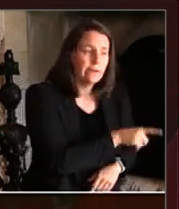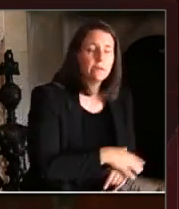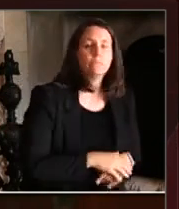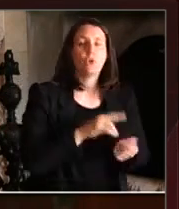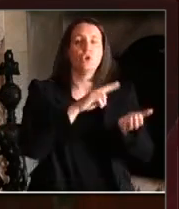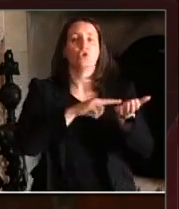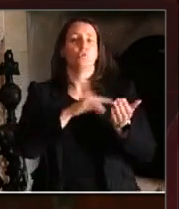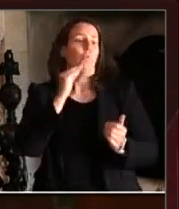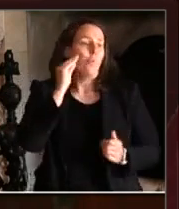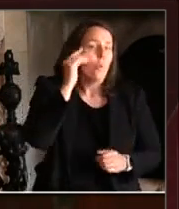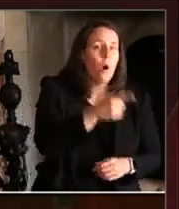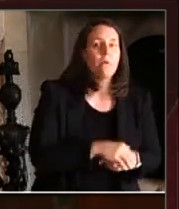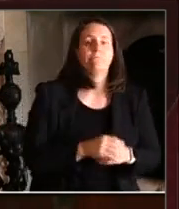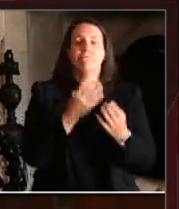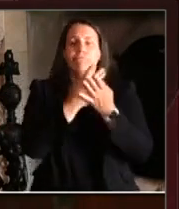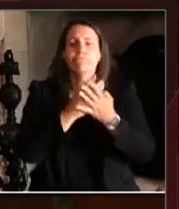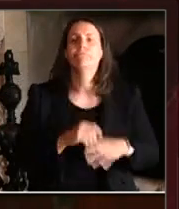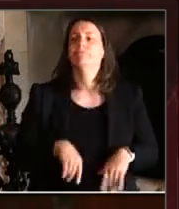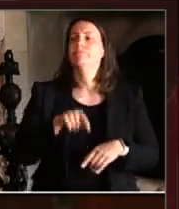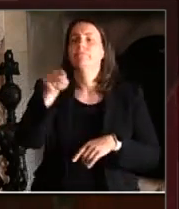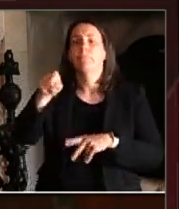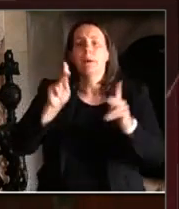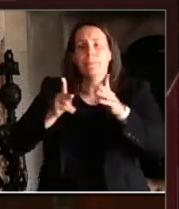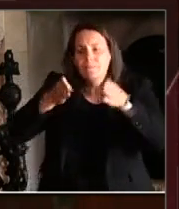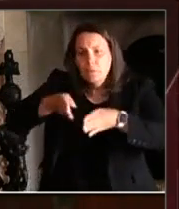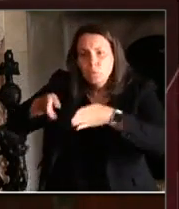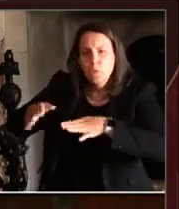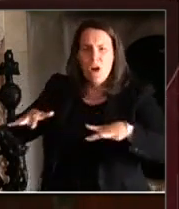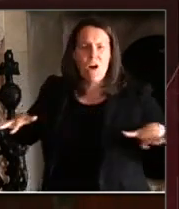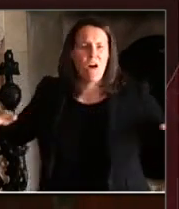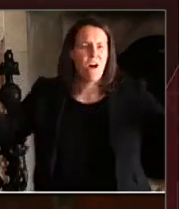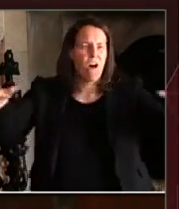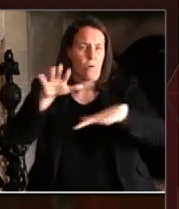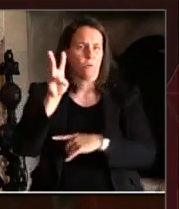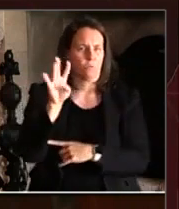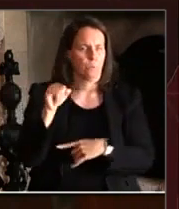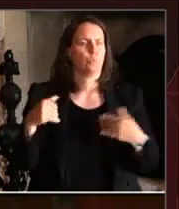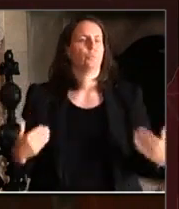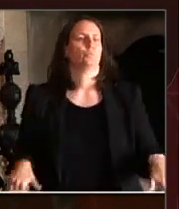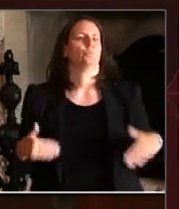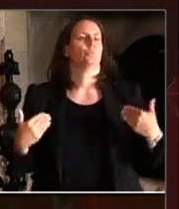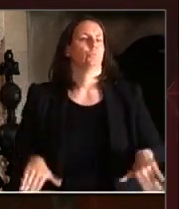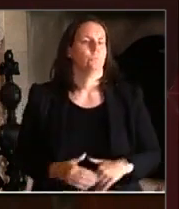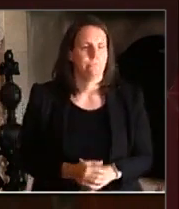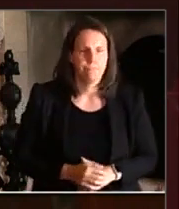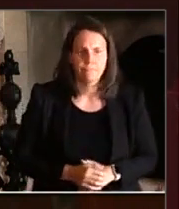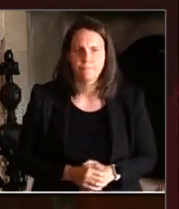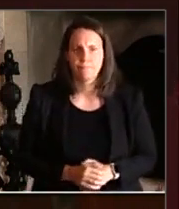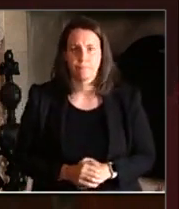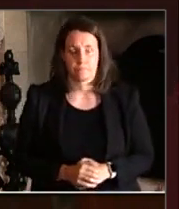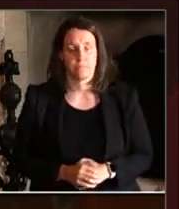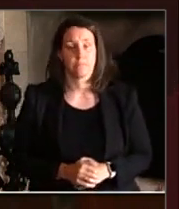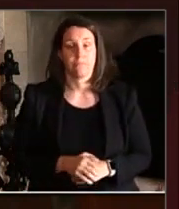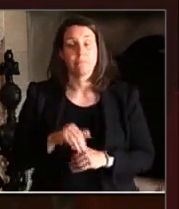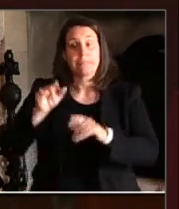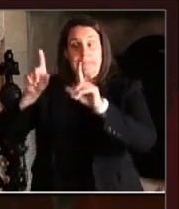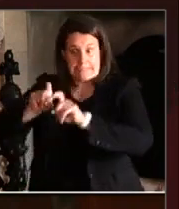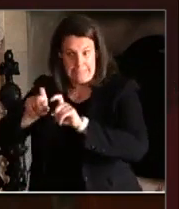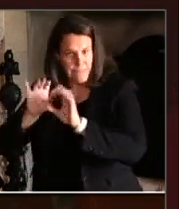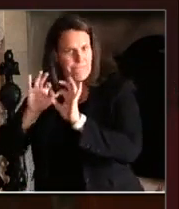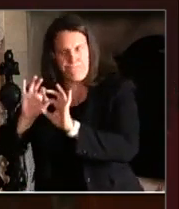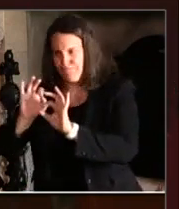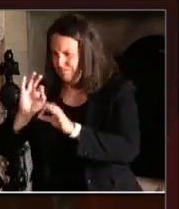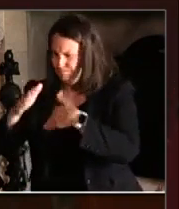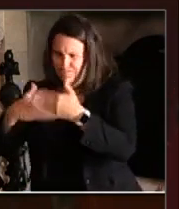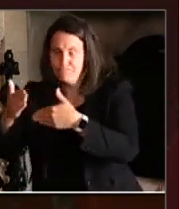in order to make sure our testing efforts were meaningful, we also had to make sure that we bolstered our contact tracing to prevent folks